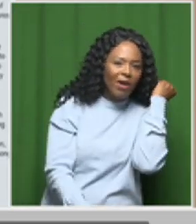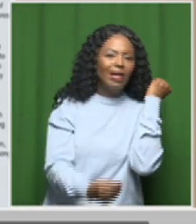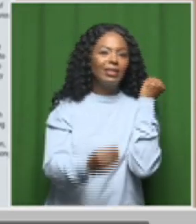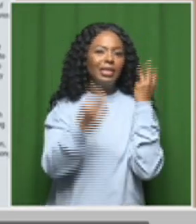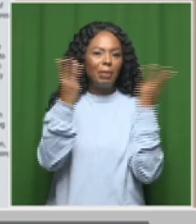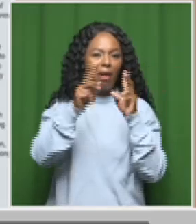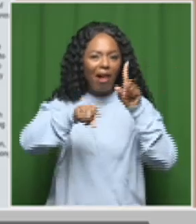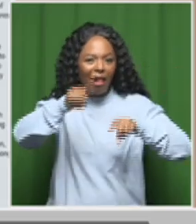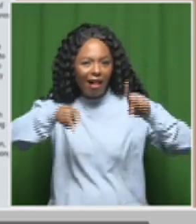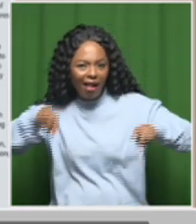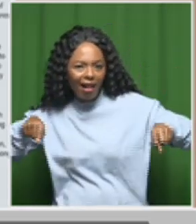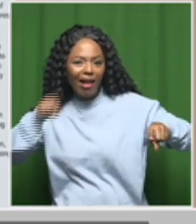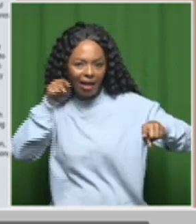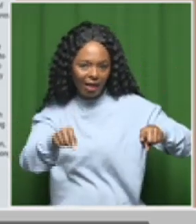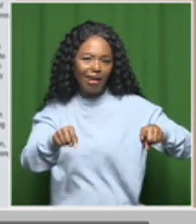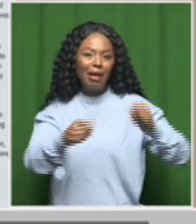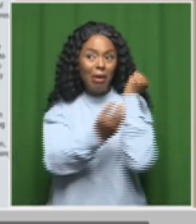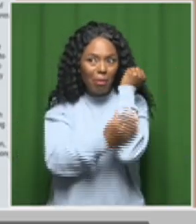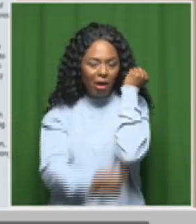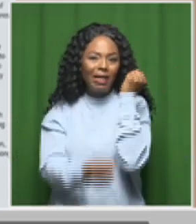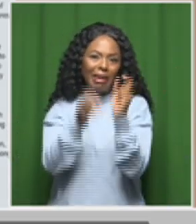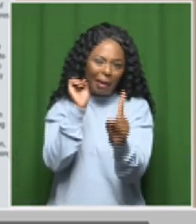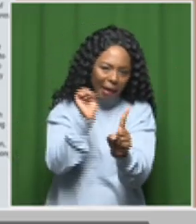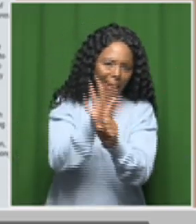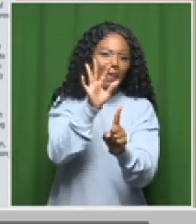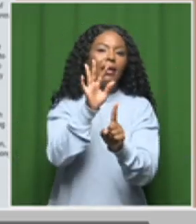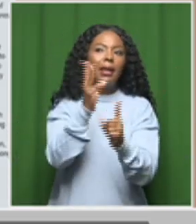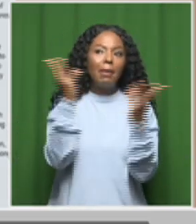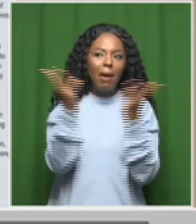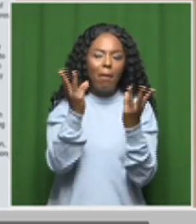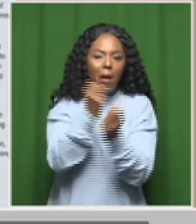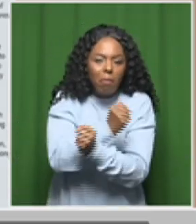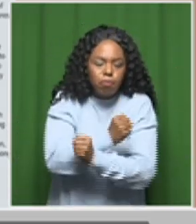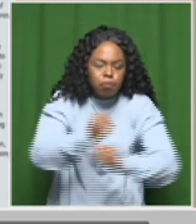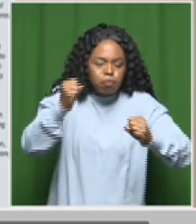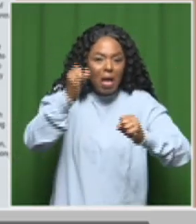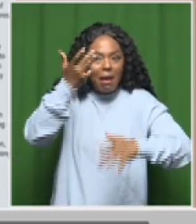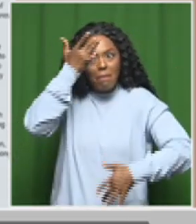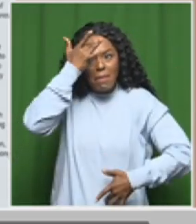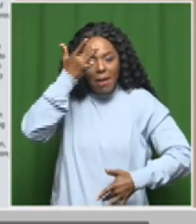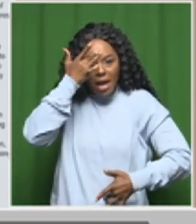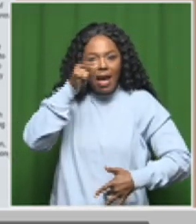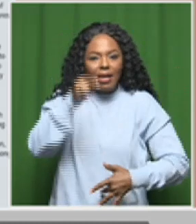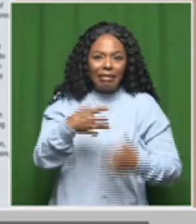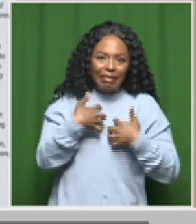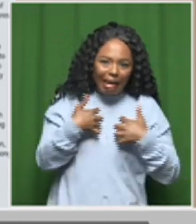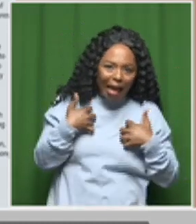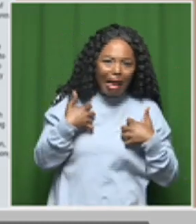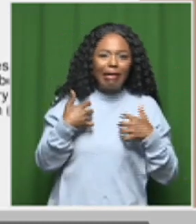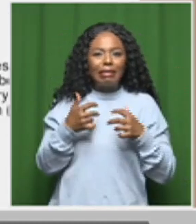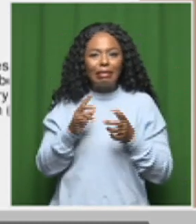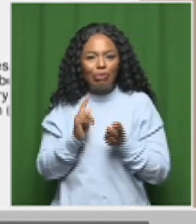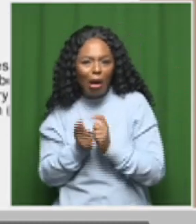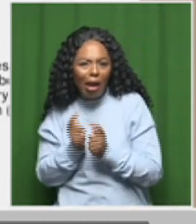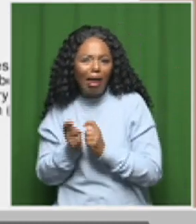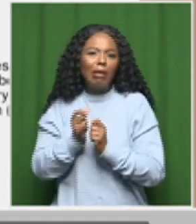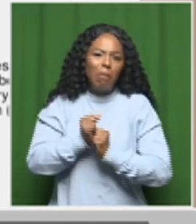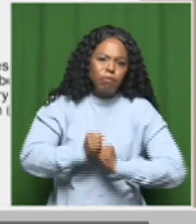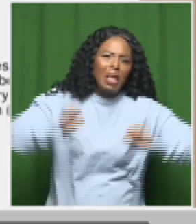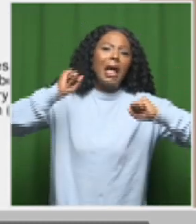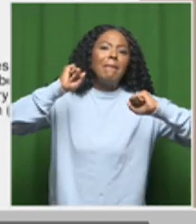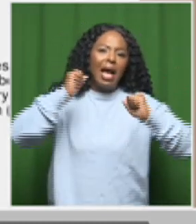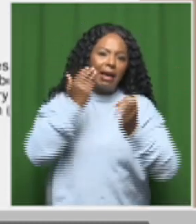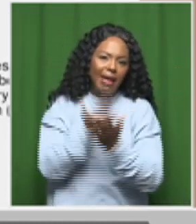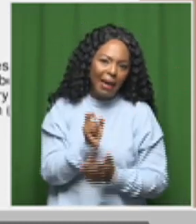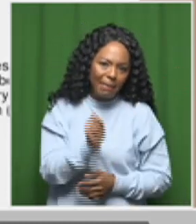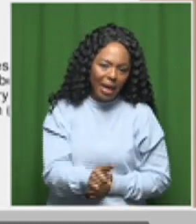and how poverty can then lead to obesity and what we refer to as the double burden of disease. You